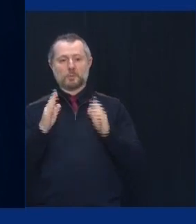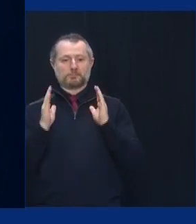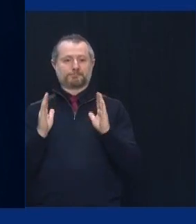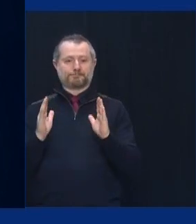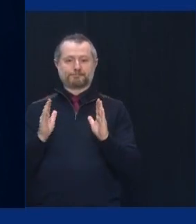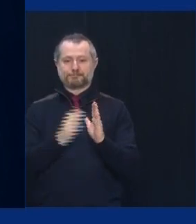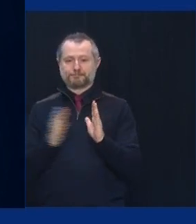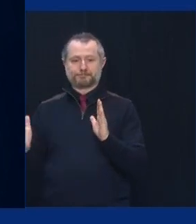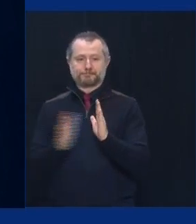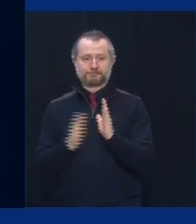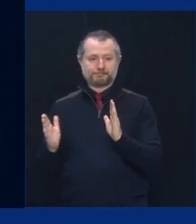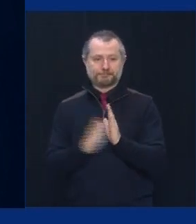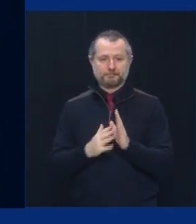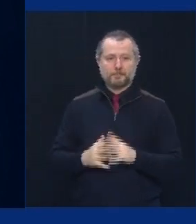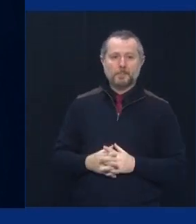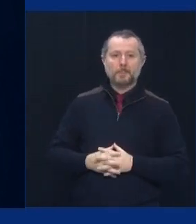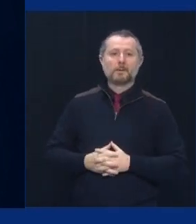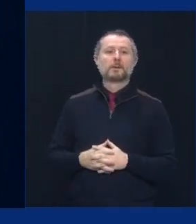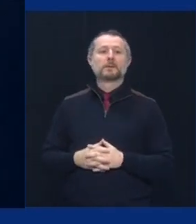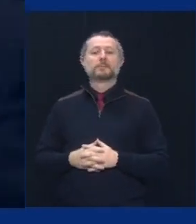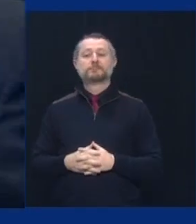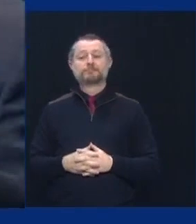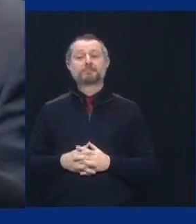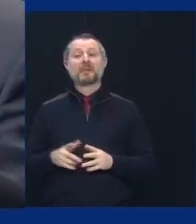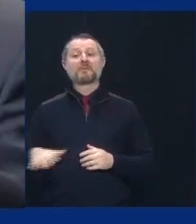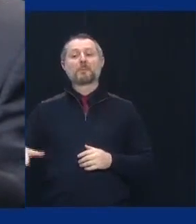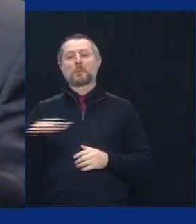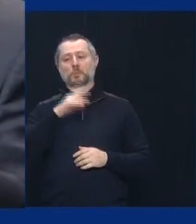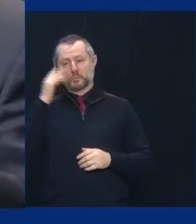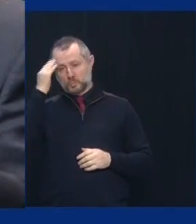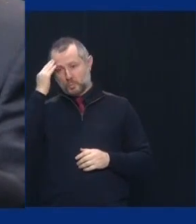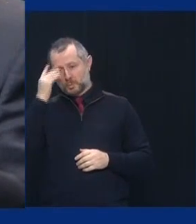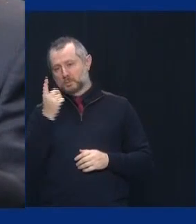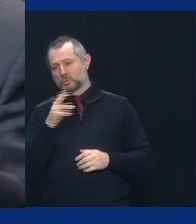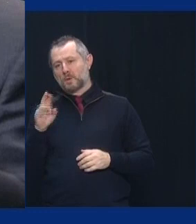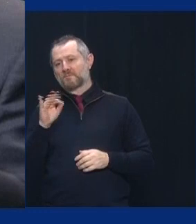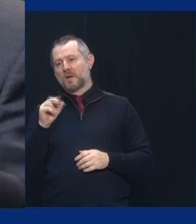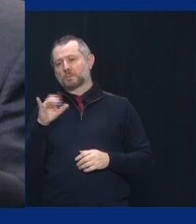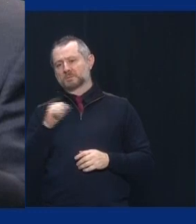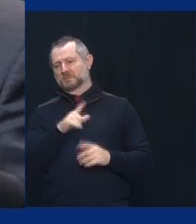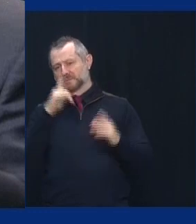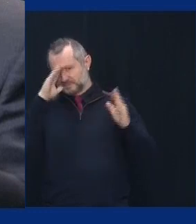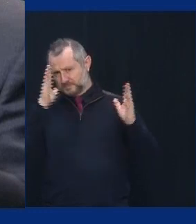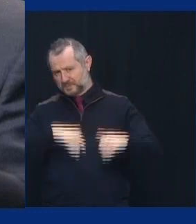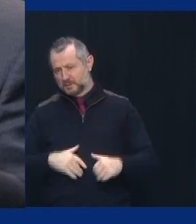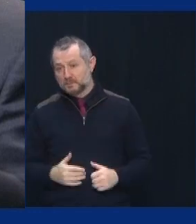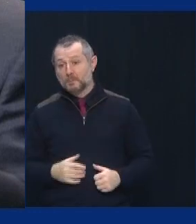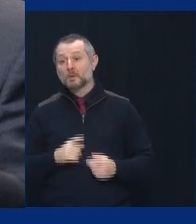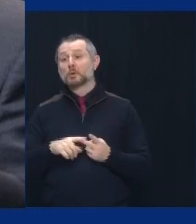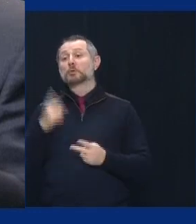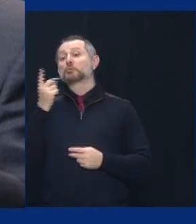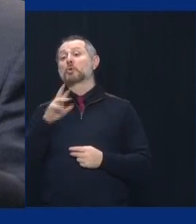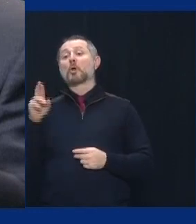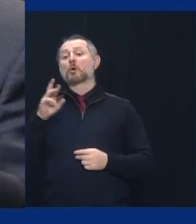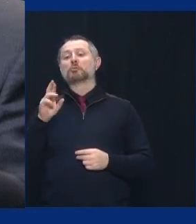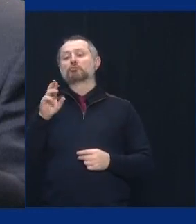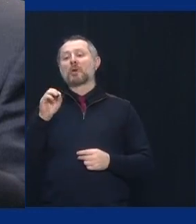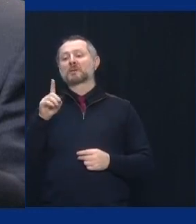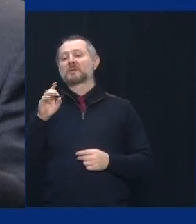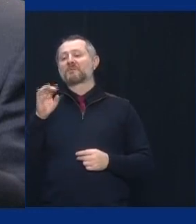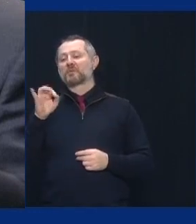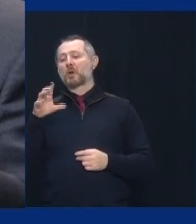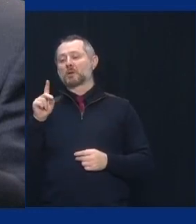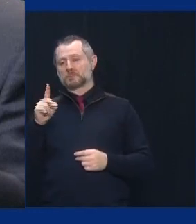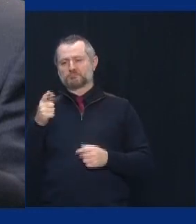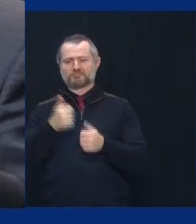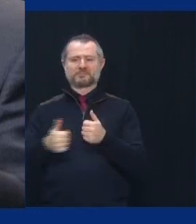Everyone is expecting, Dr. Fauci expects, Dr. Redfield expects, the CDC director, that you're